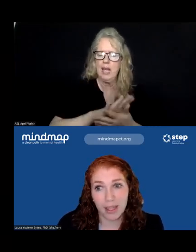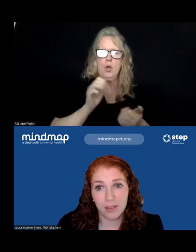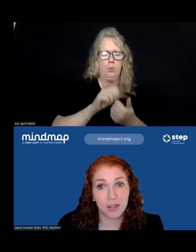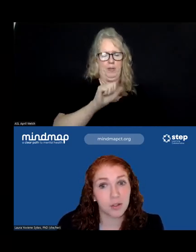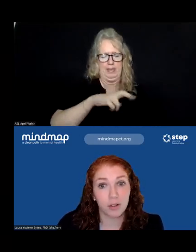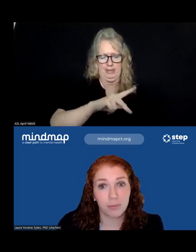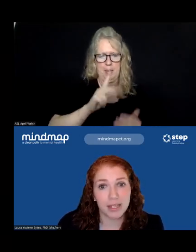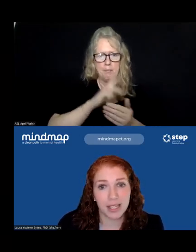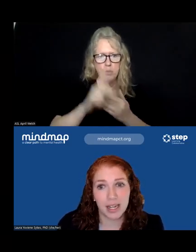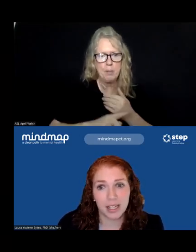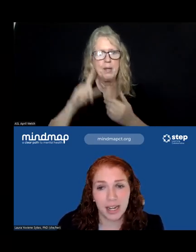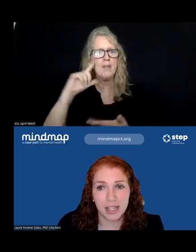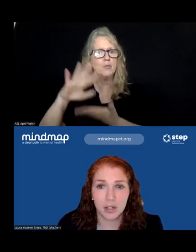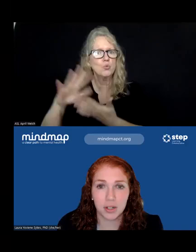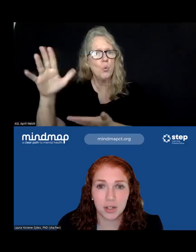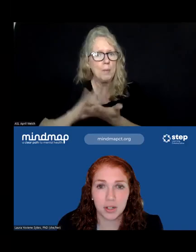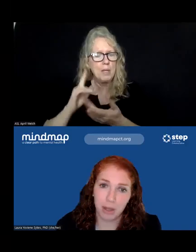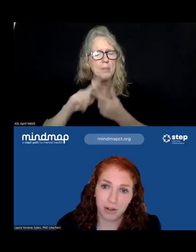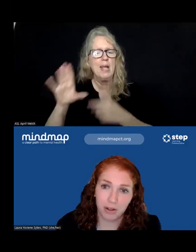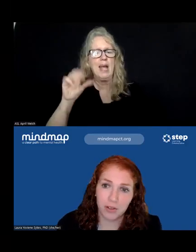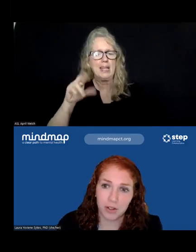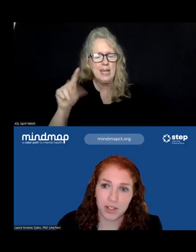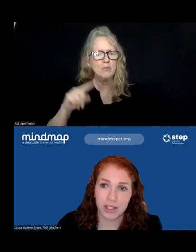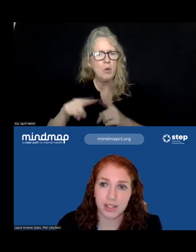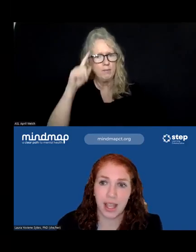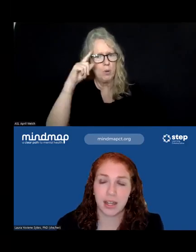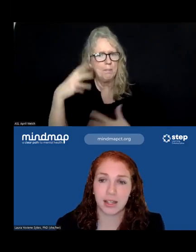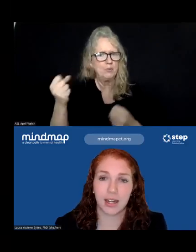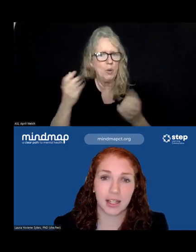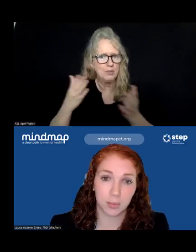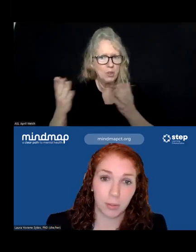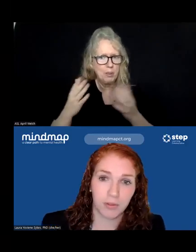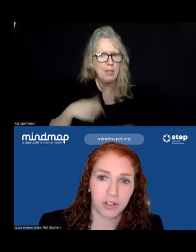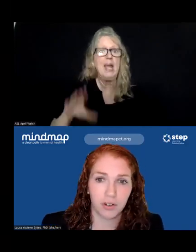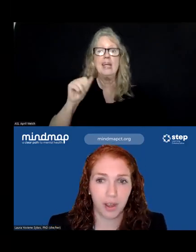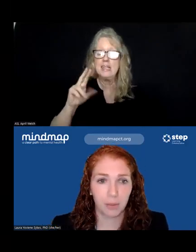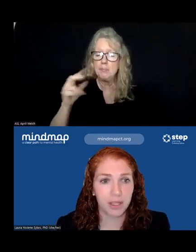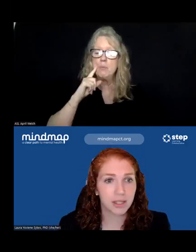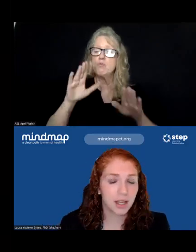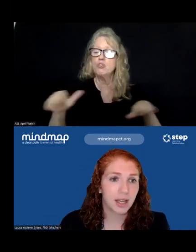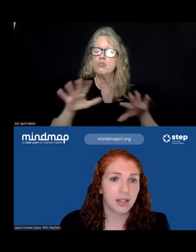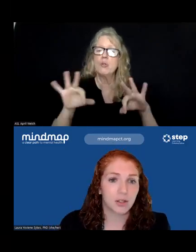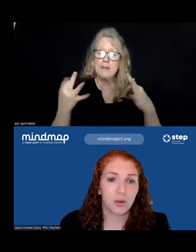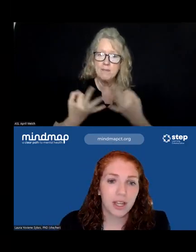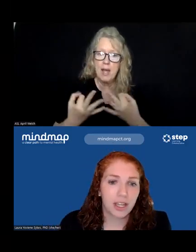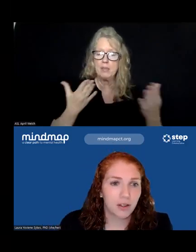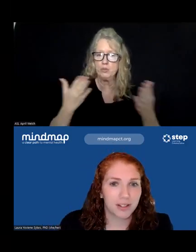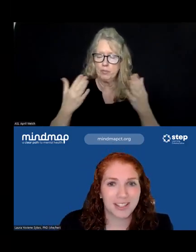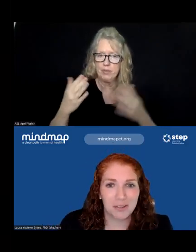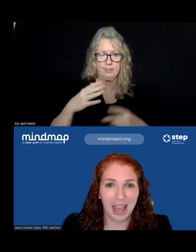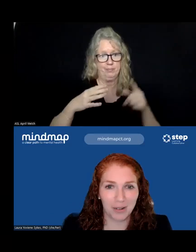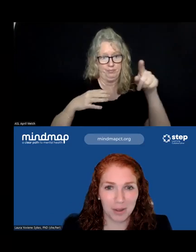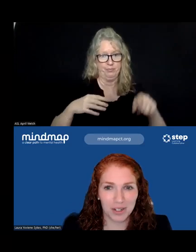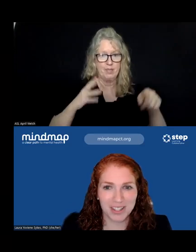program at the Yale School of Medicine and Connecticut's Department of Mental Health Services and Connecticut's Department of Children and Families. And so here you